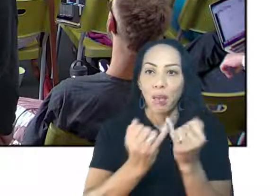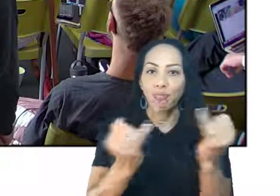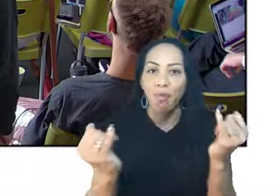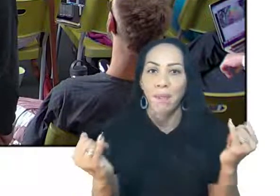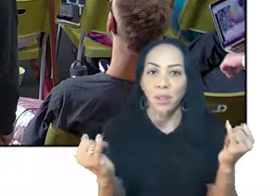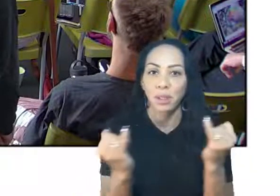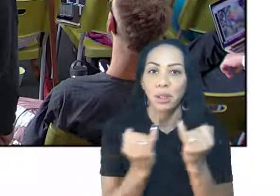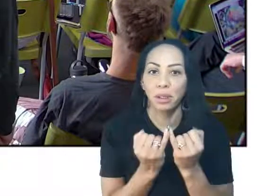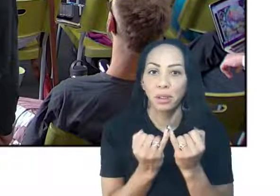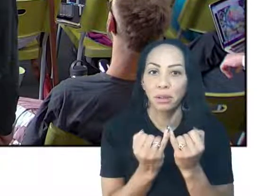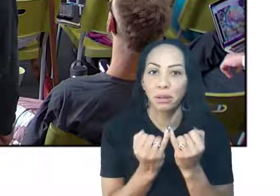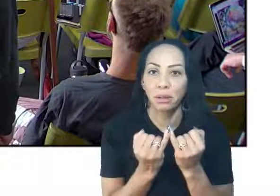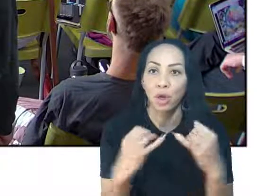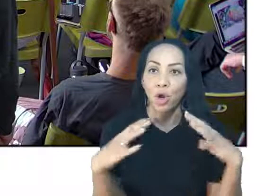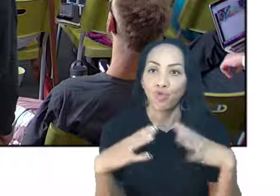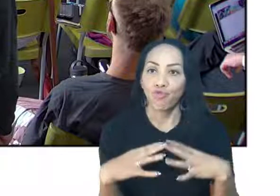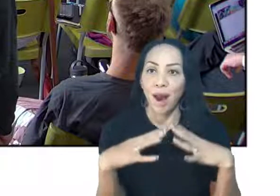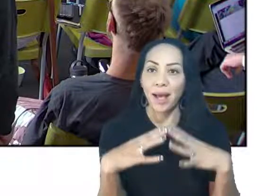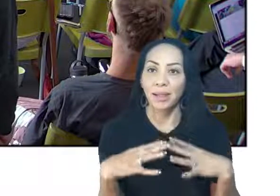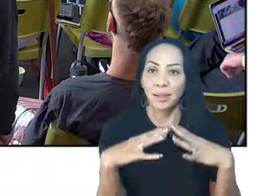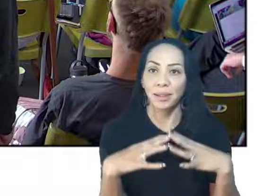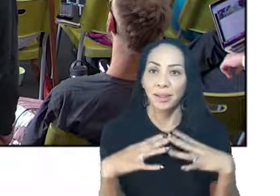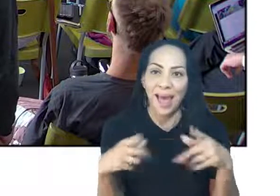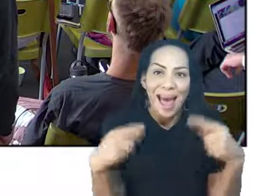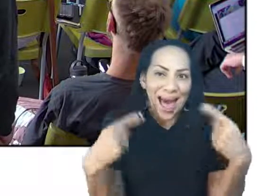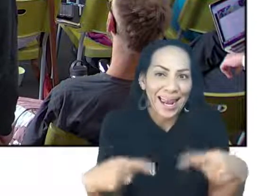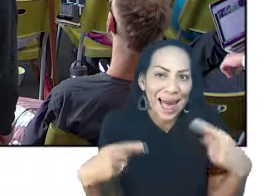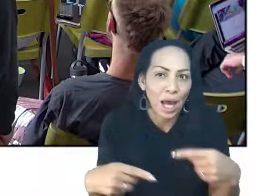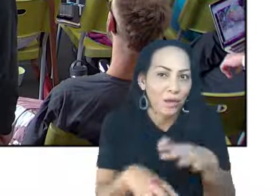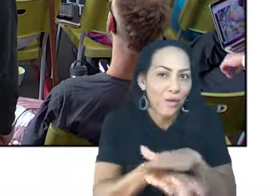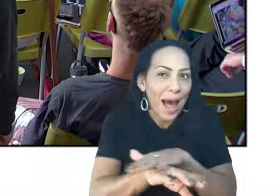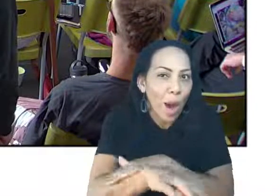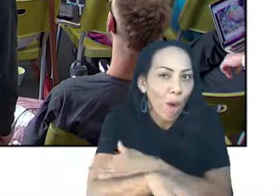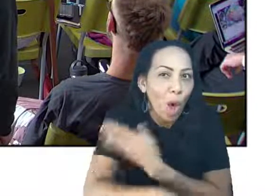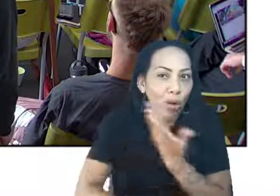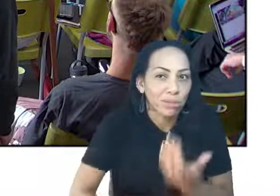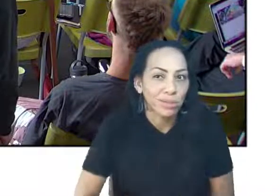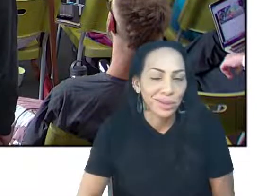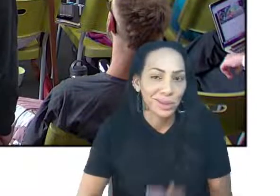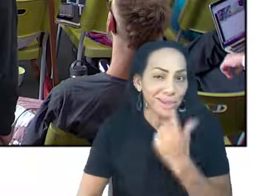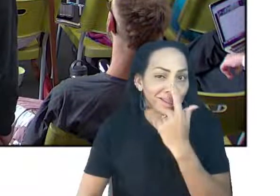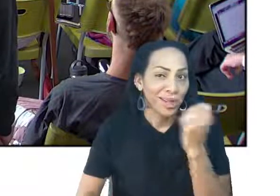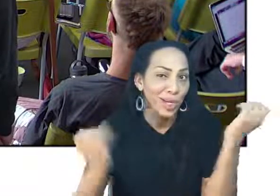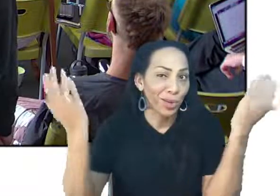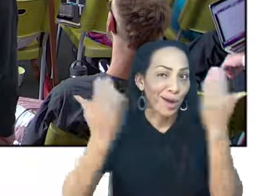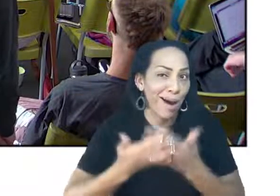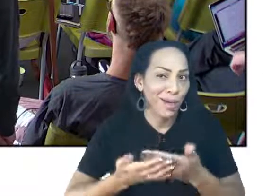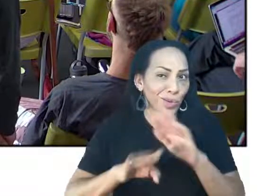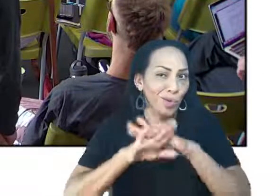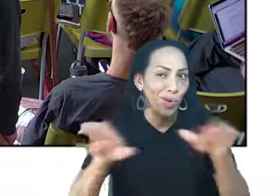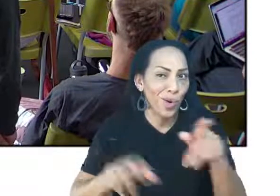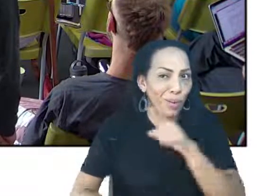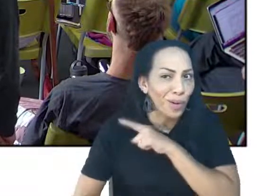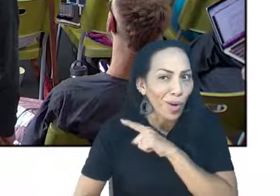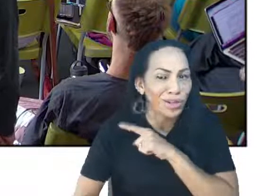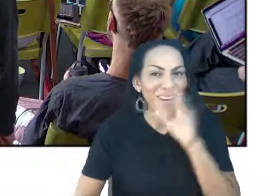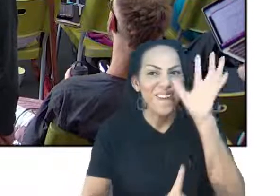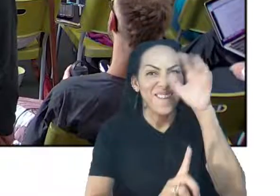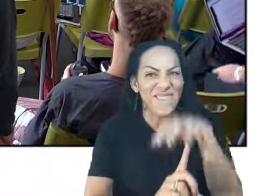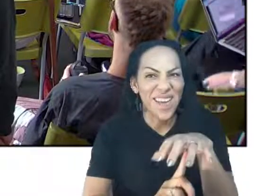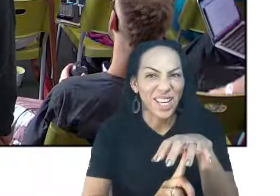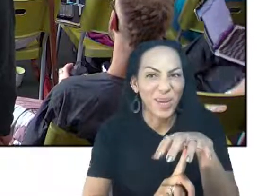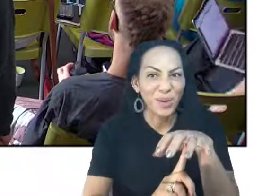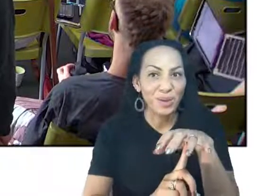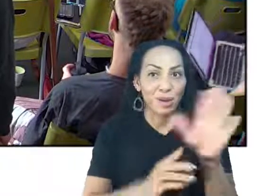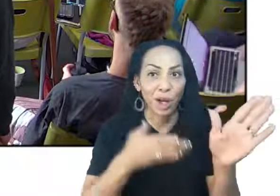people are allowed to rest for? I mean, can people go for a night? Or not because the venues are closing, but can they stay the whole